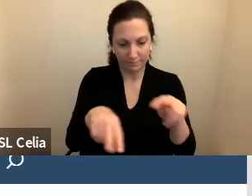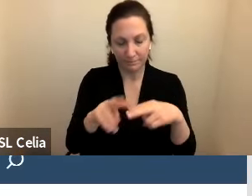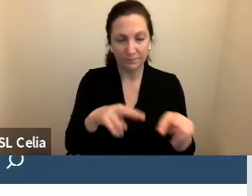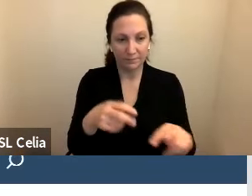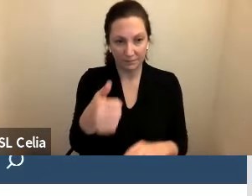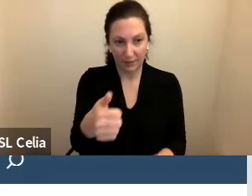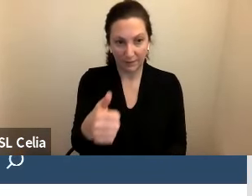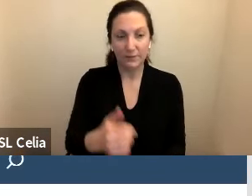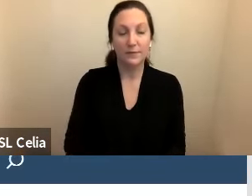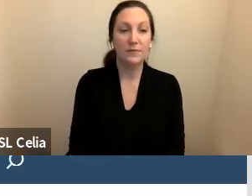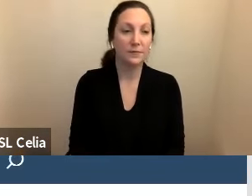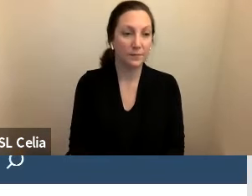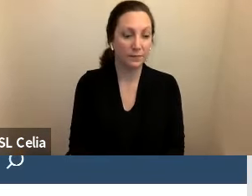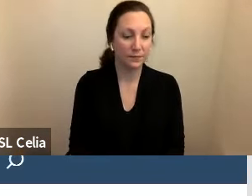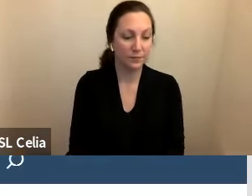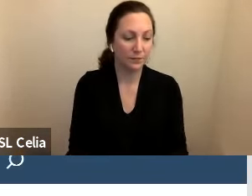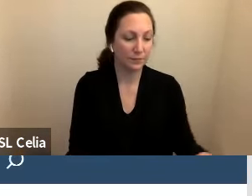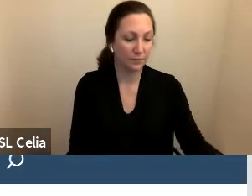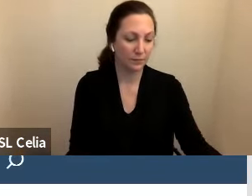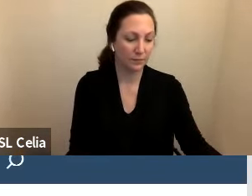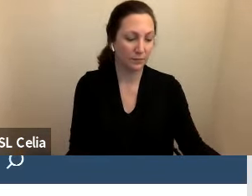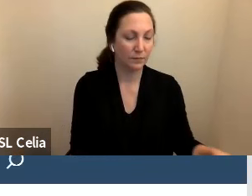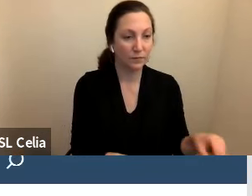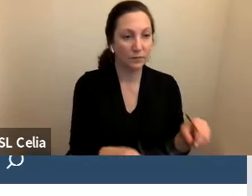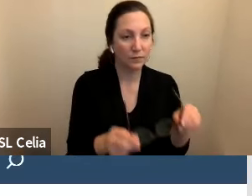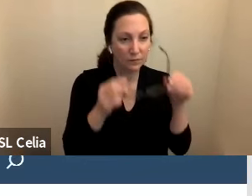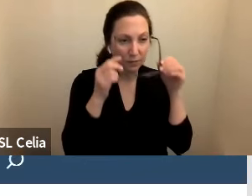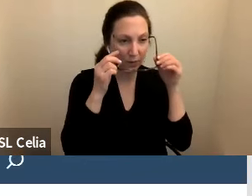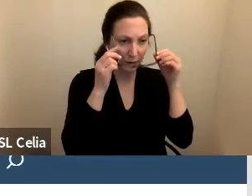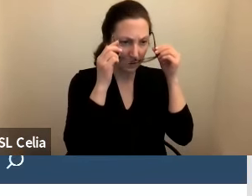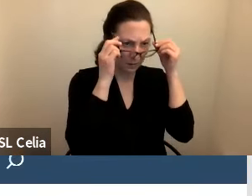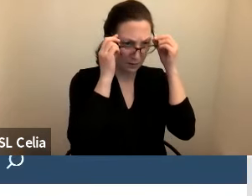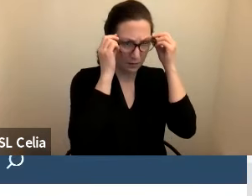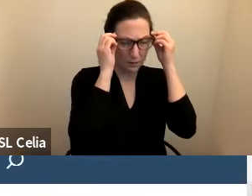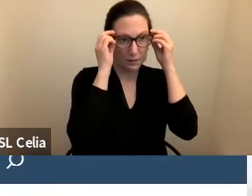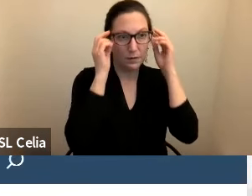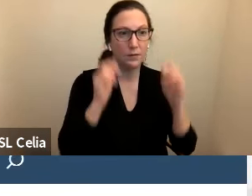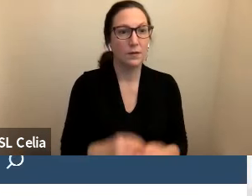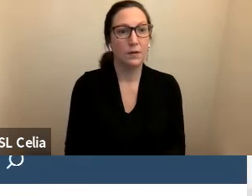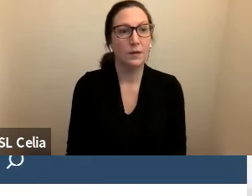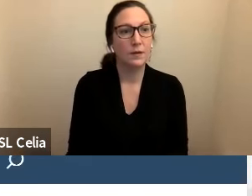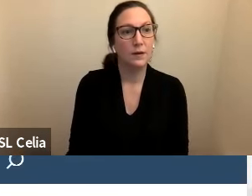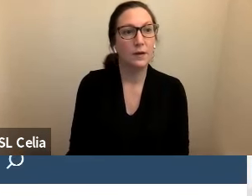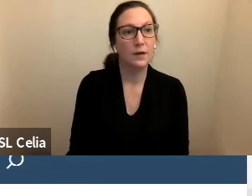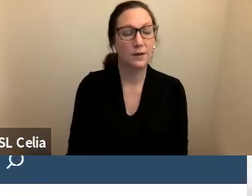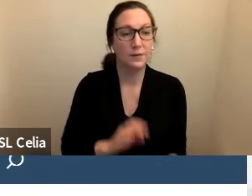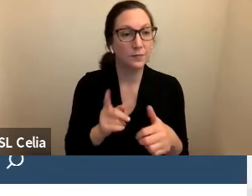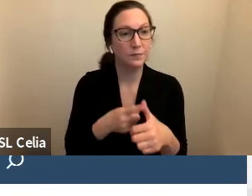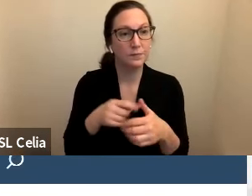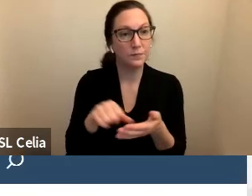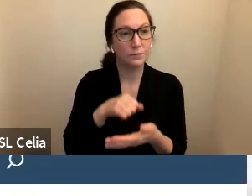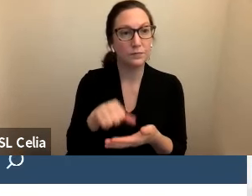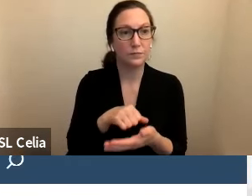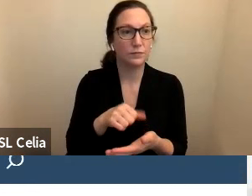your leisure. But wanted to start, the first page of this just gives